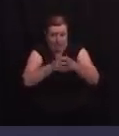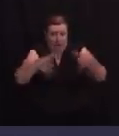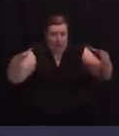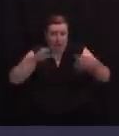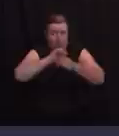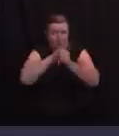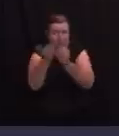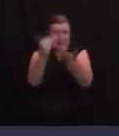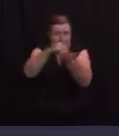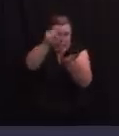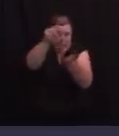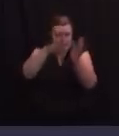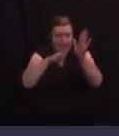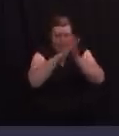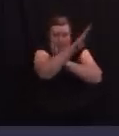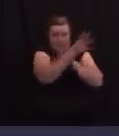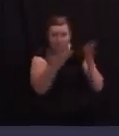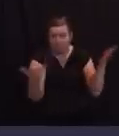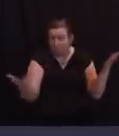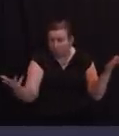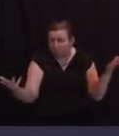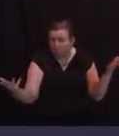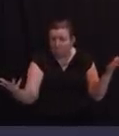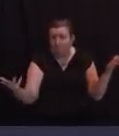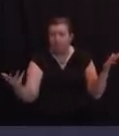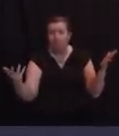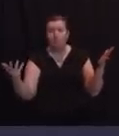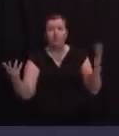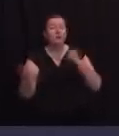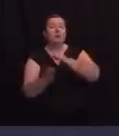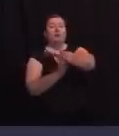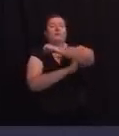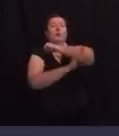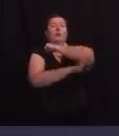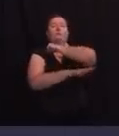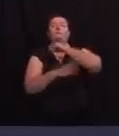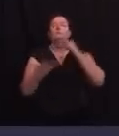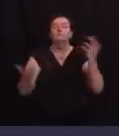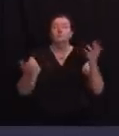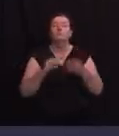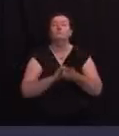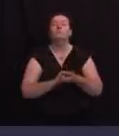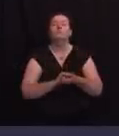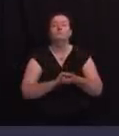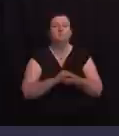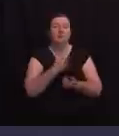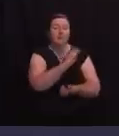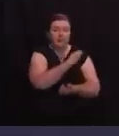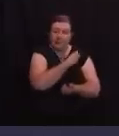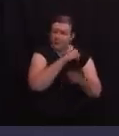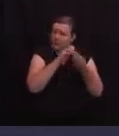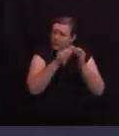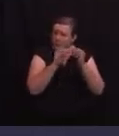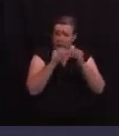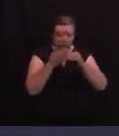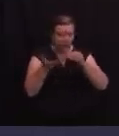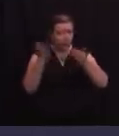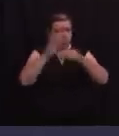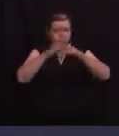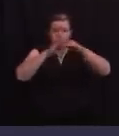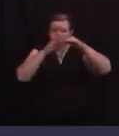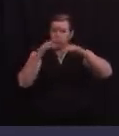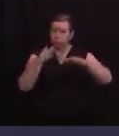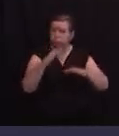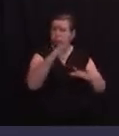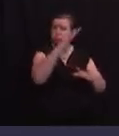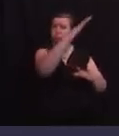And in the fall, even if our vaccine numbers continue to increase, if we have,